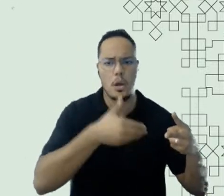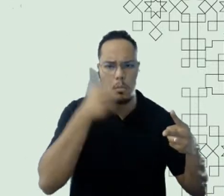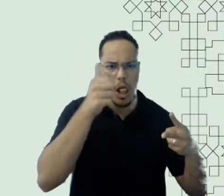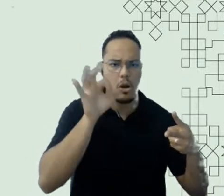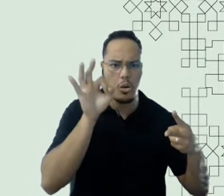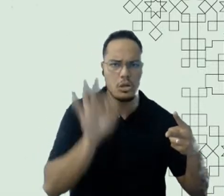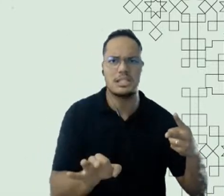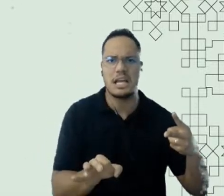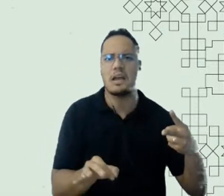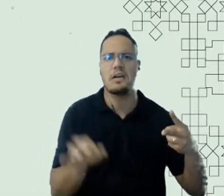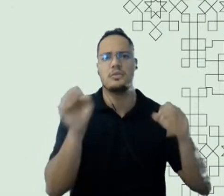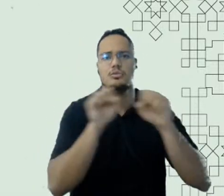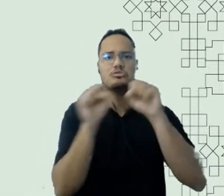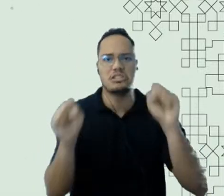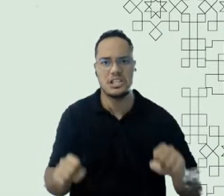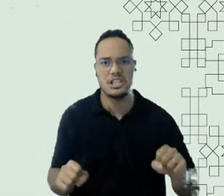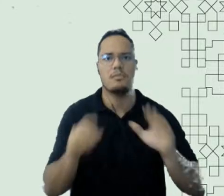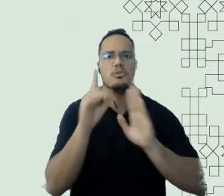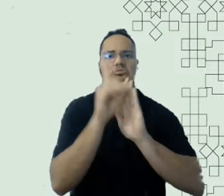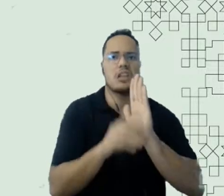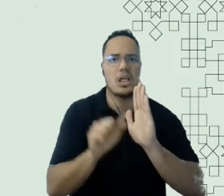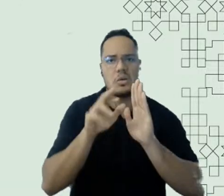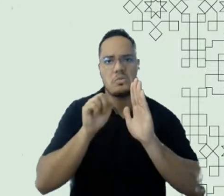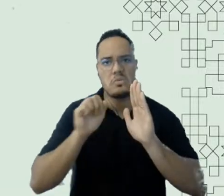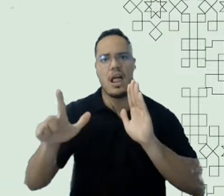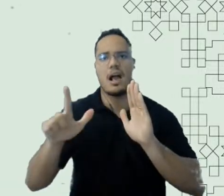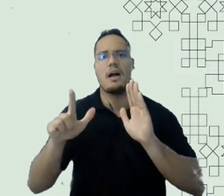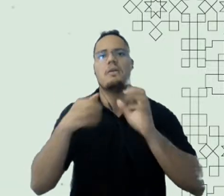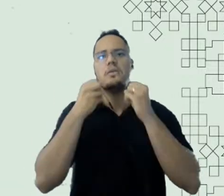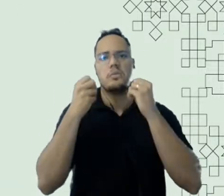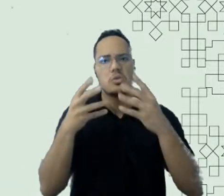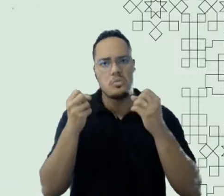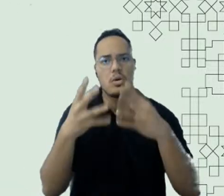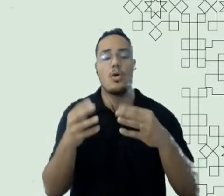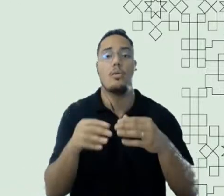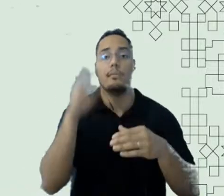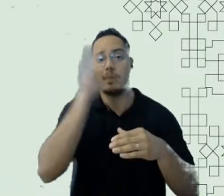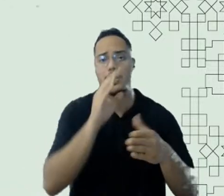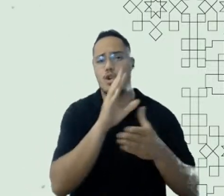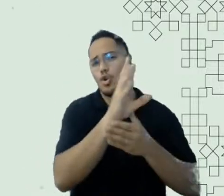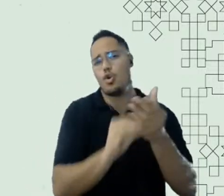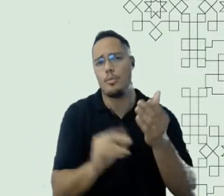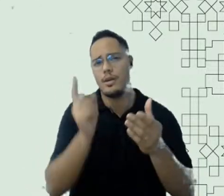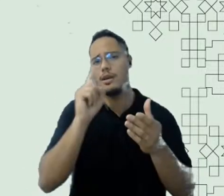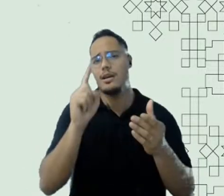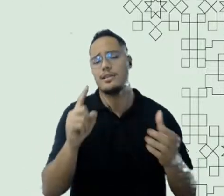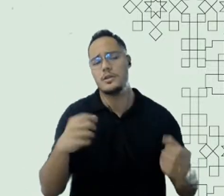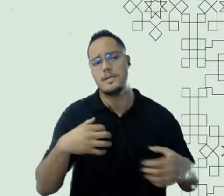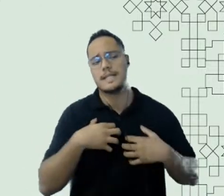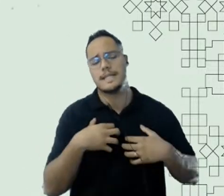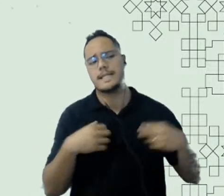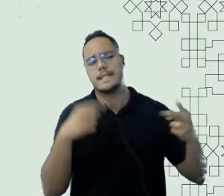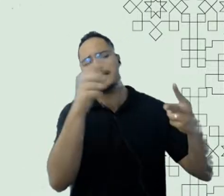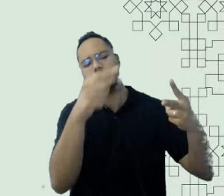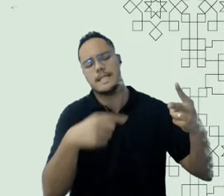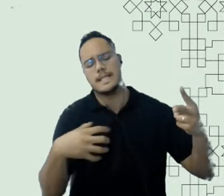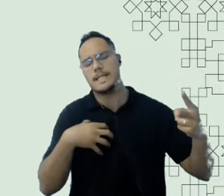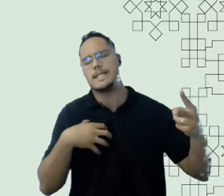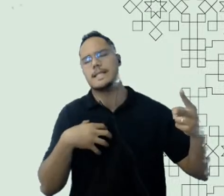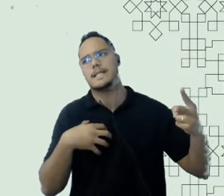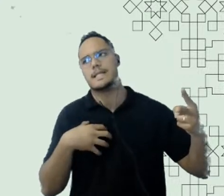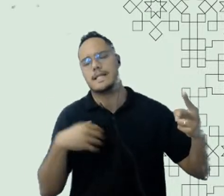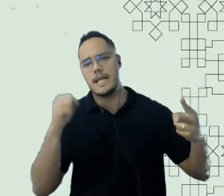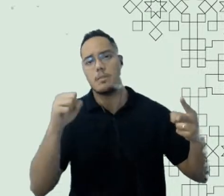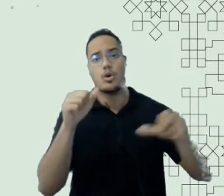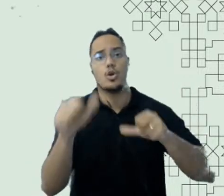should copy, but Brazil should look at these two things that are good, that were good, and